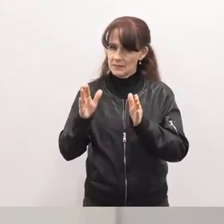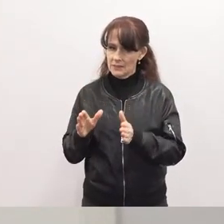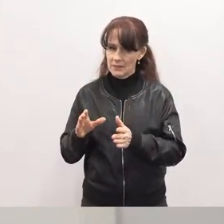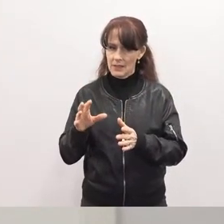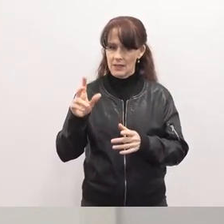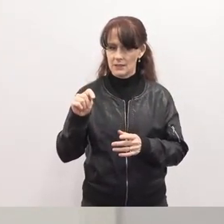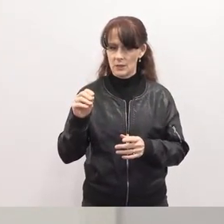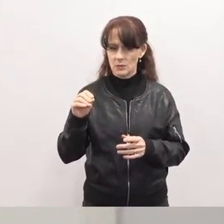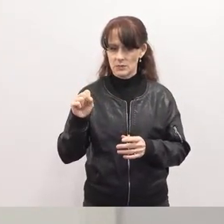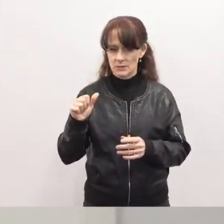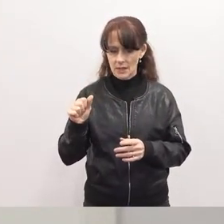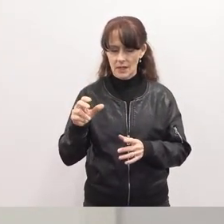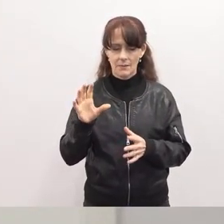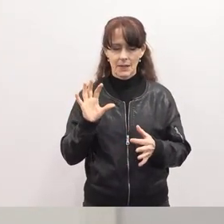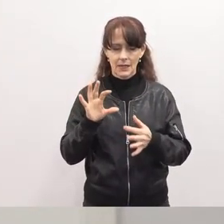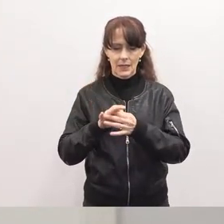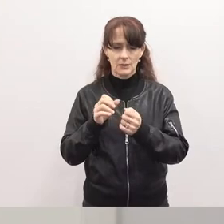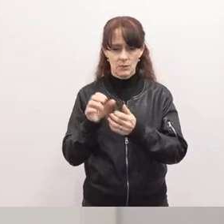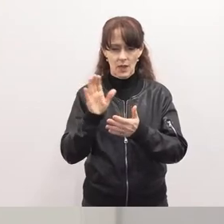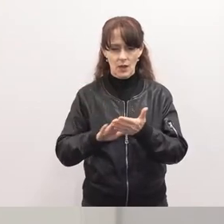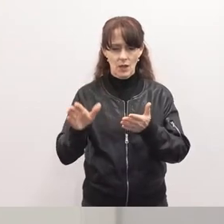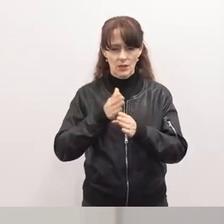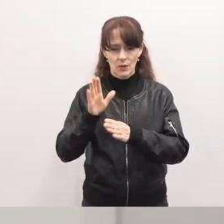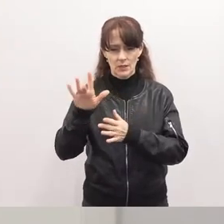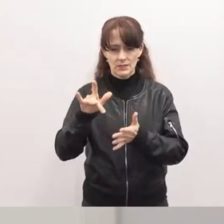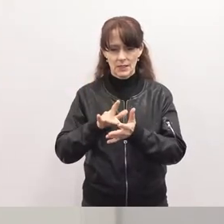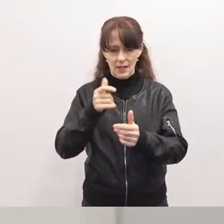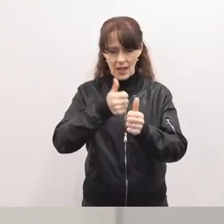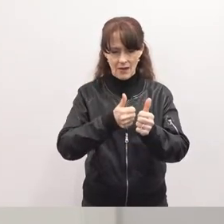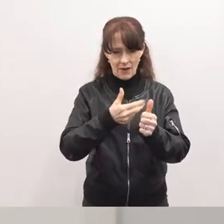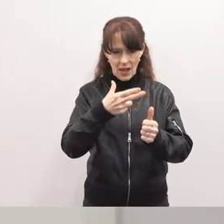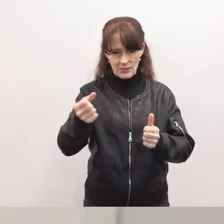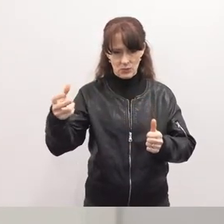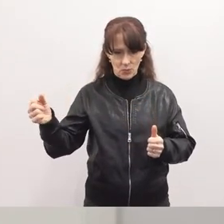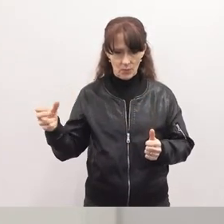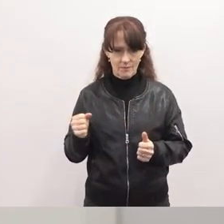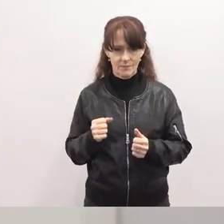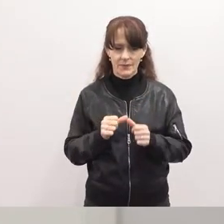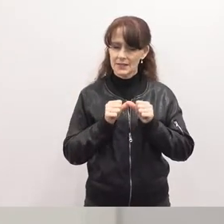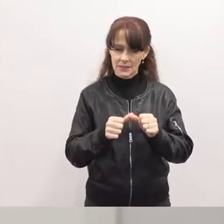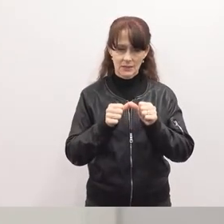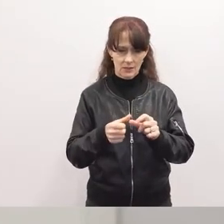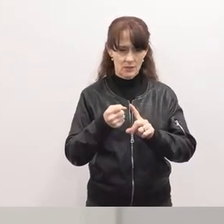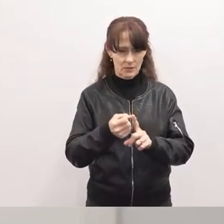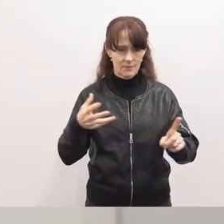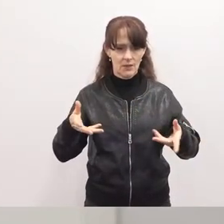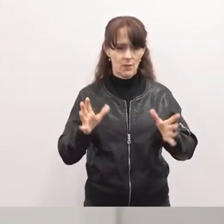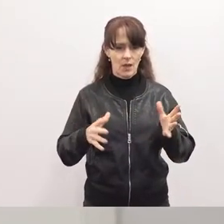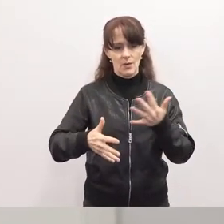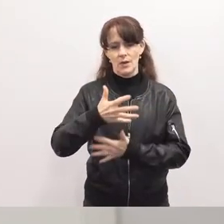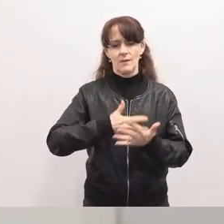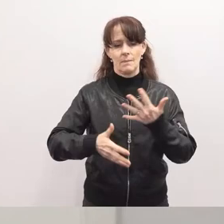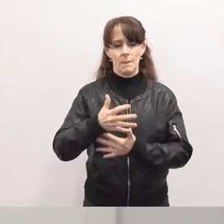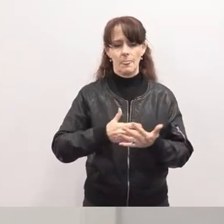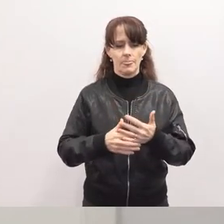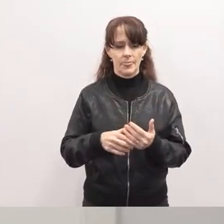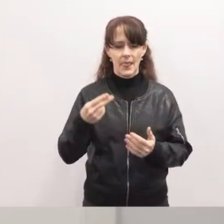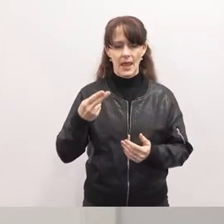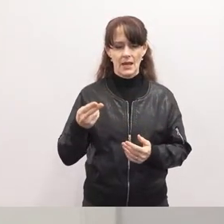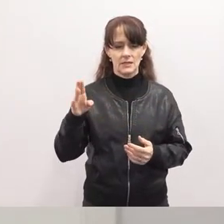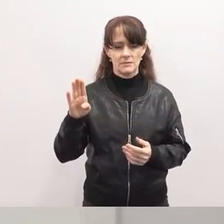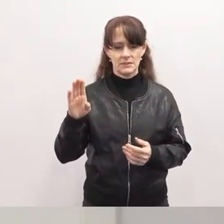assignment that makes connection with our college and career centers at every high school and is continuing to expand the way that we interact with our HBCUs.